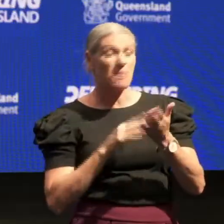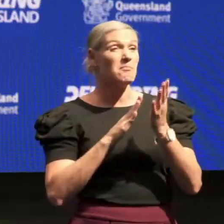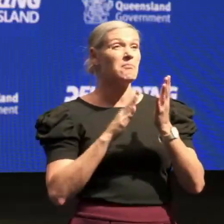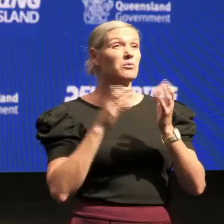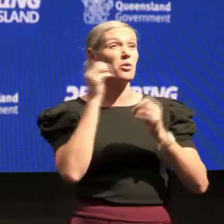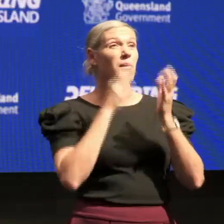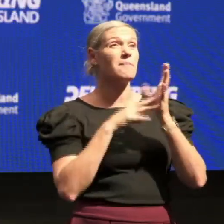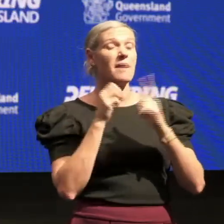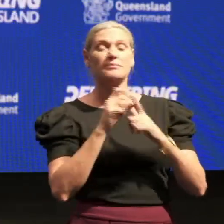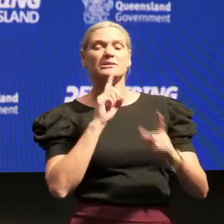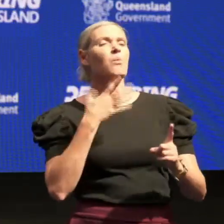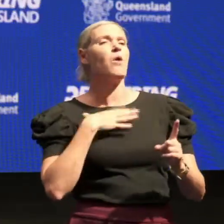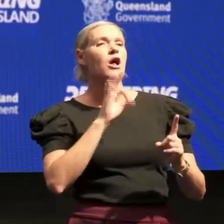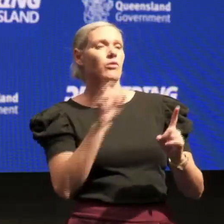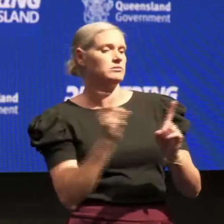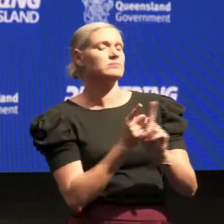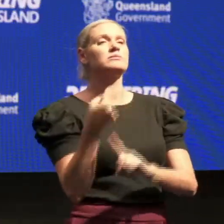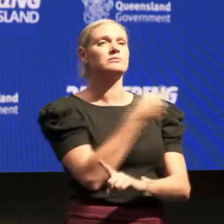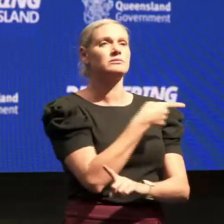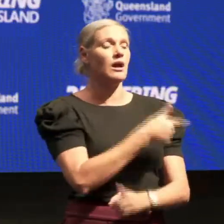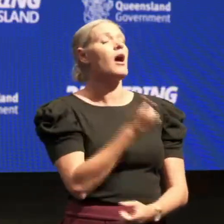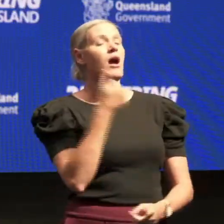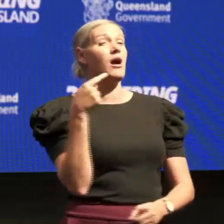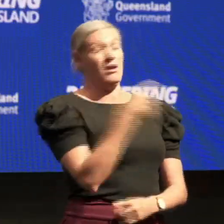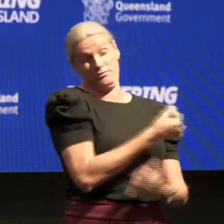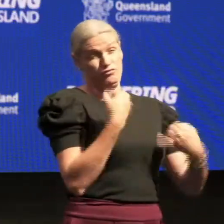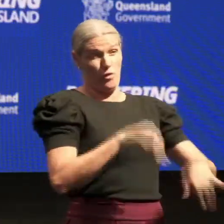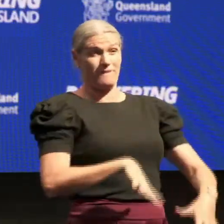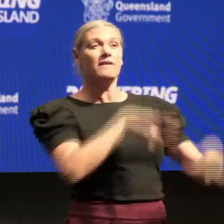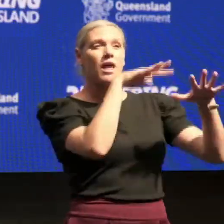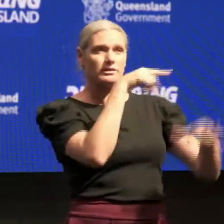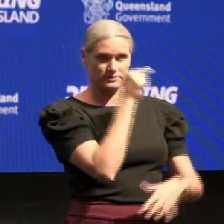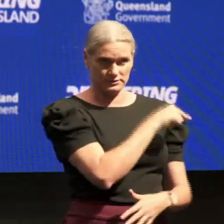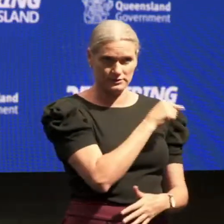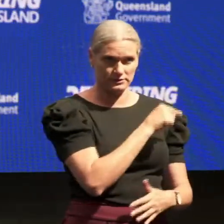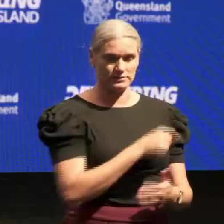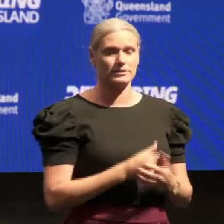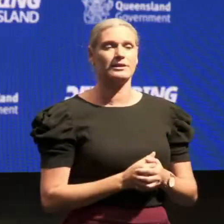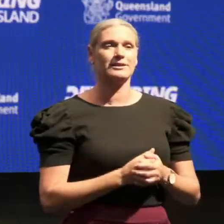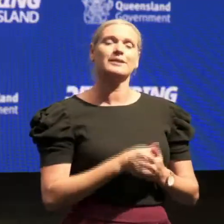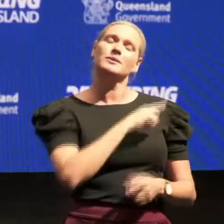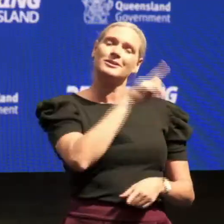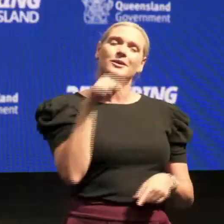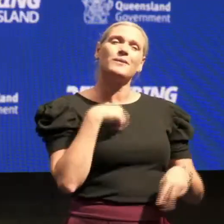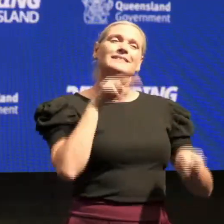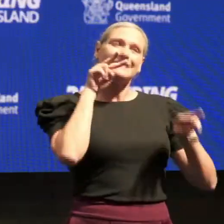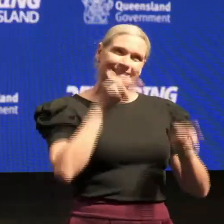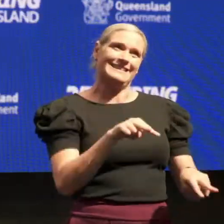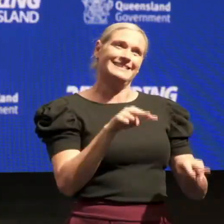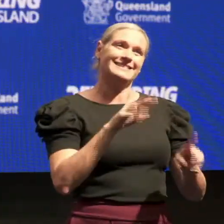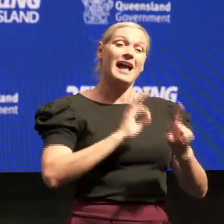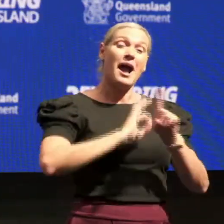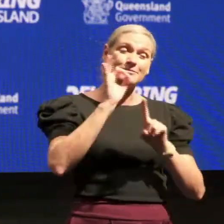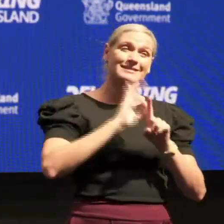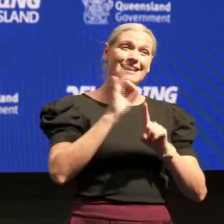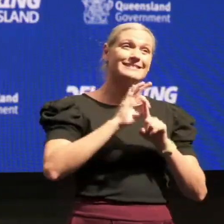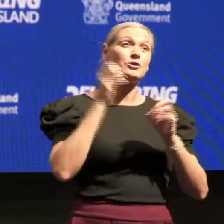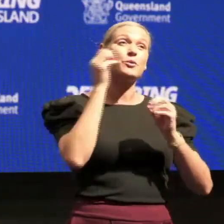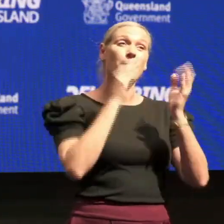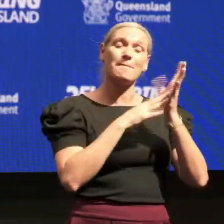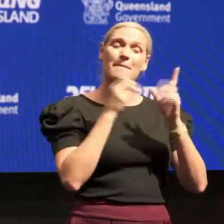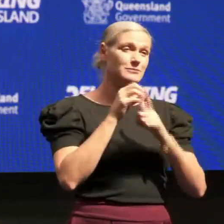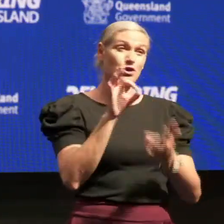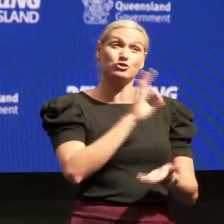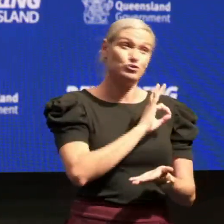Maps then took them down a side road which was unfortunately flooded. And as we're seeing, the updates within Google